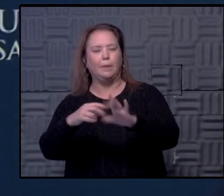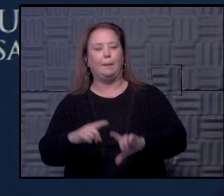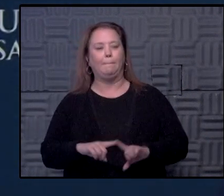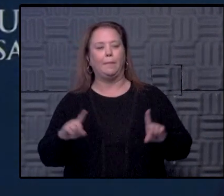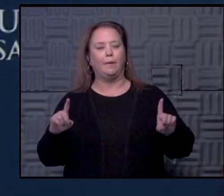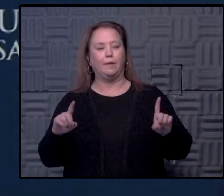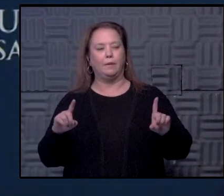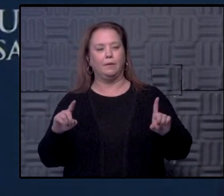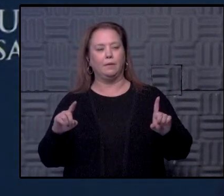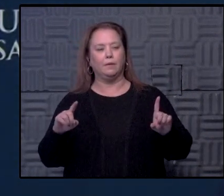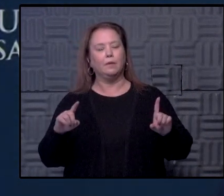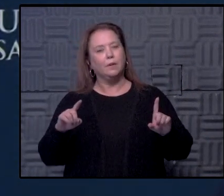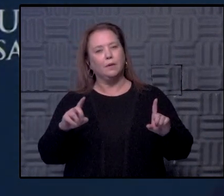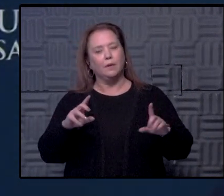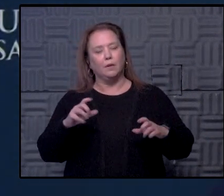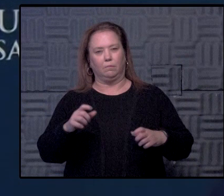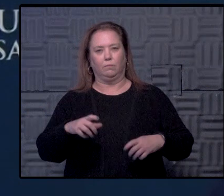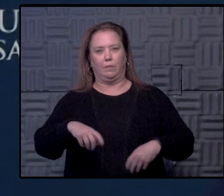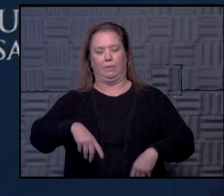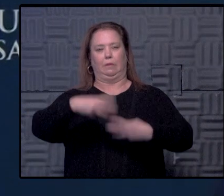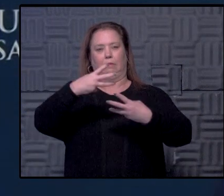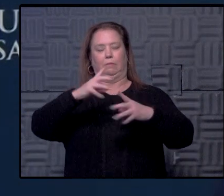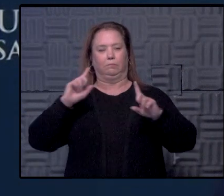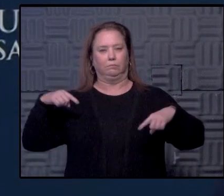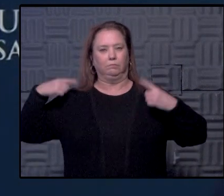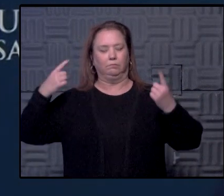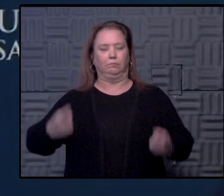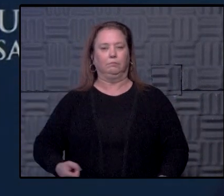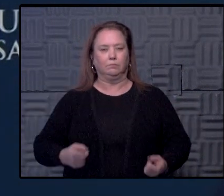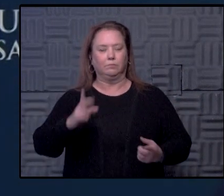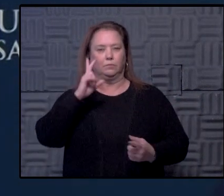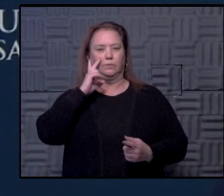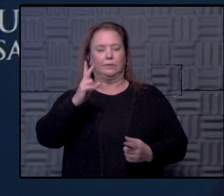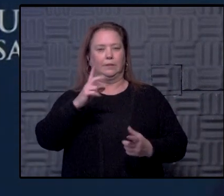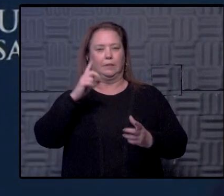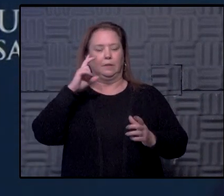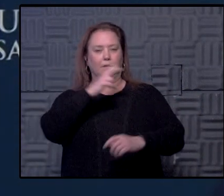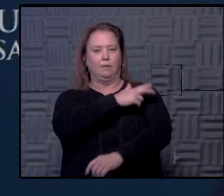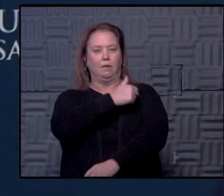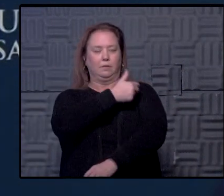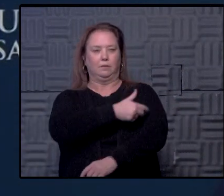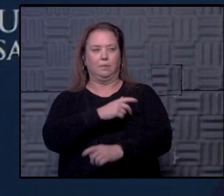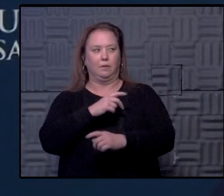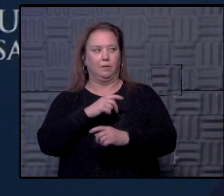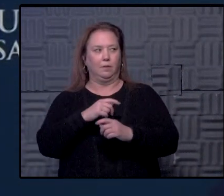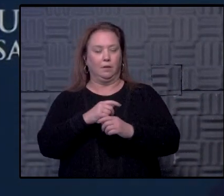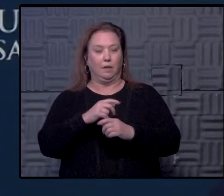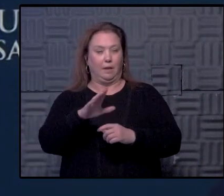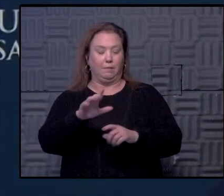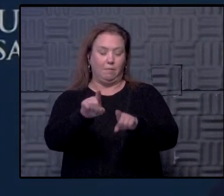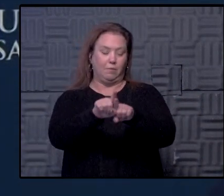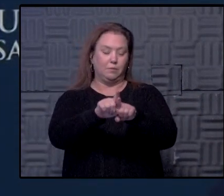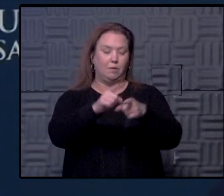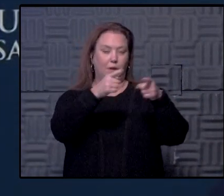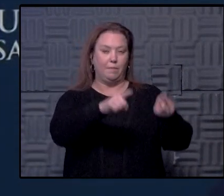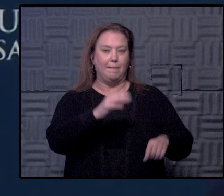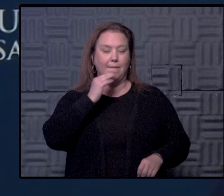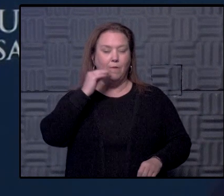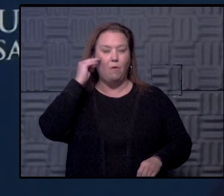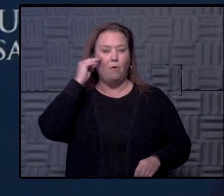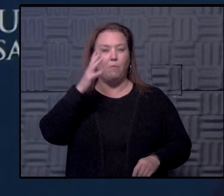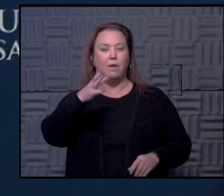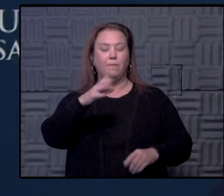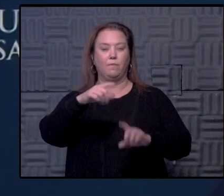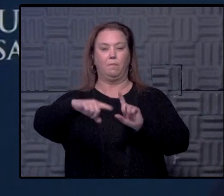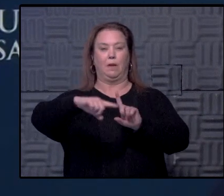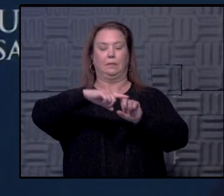does bring up something that we've been dealing with here in the hospital, and also would happen if you're at home after having a positive